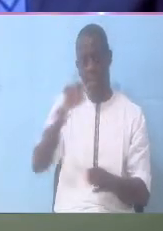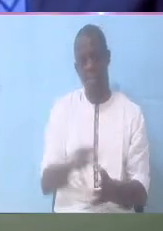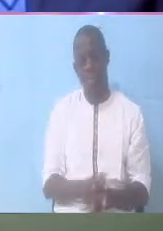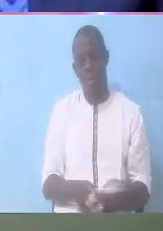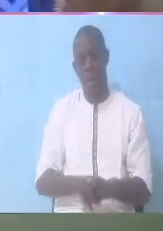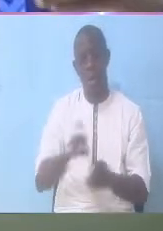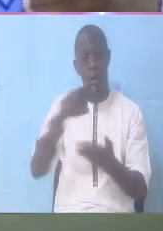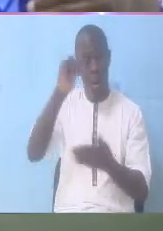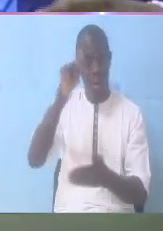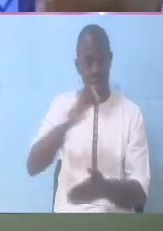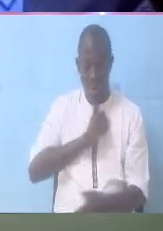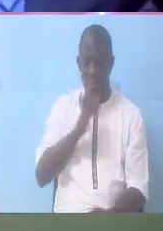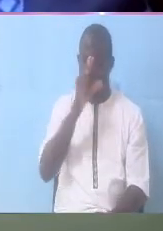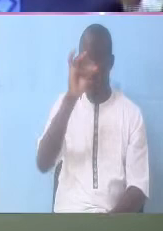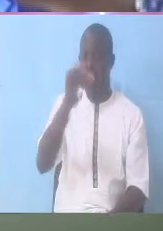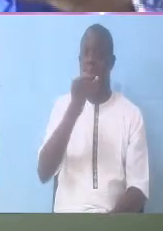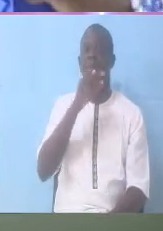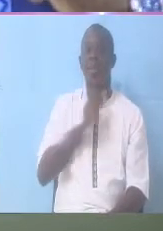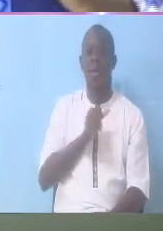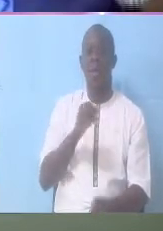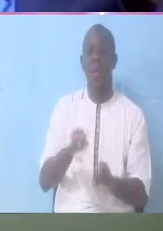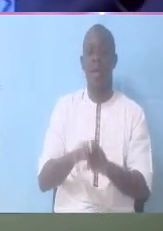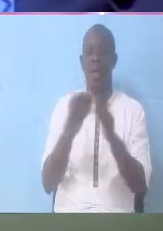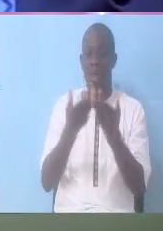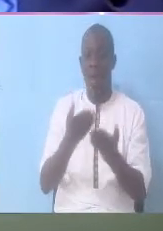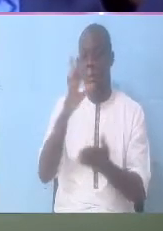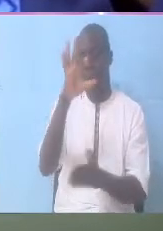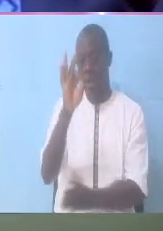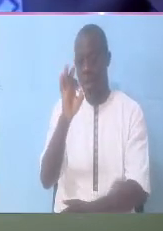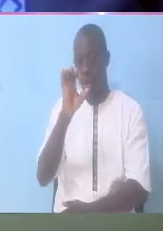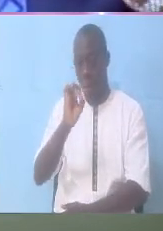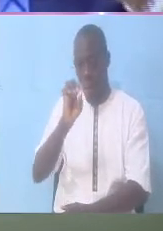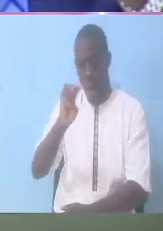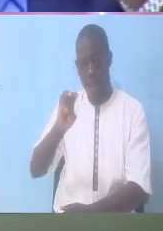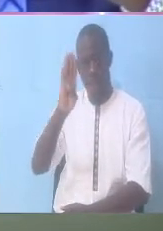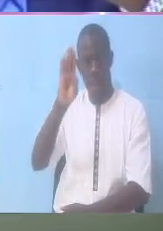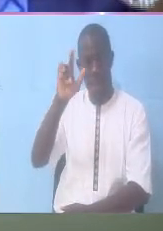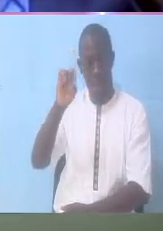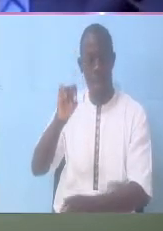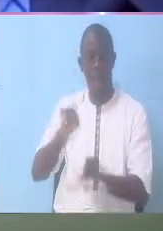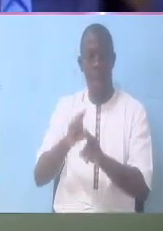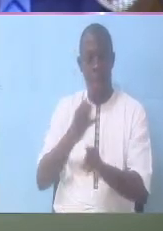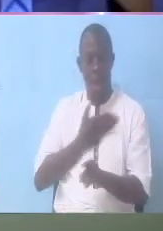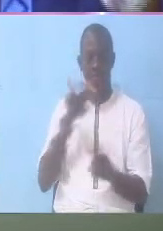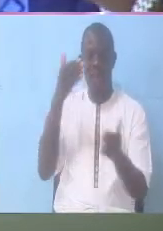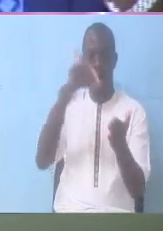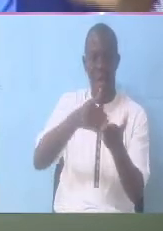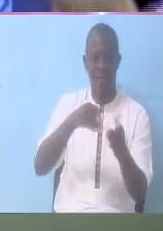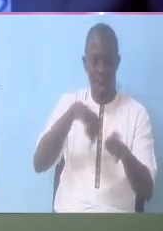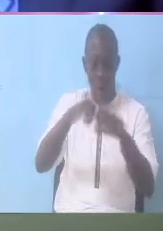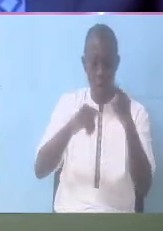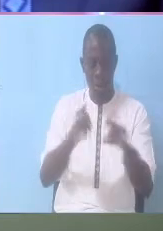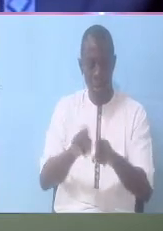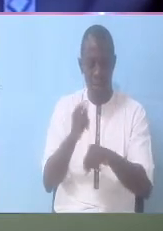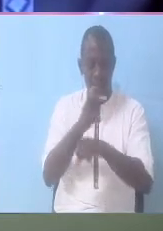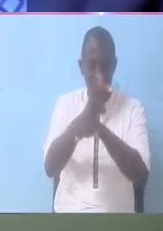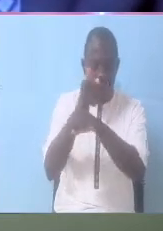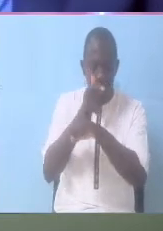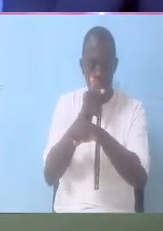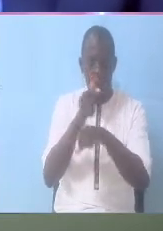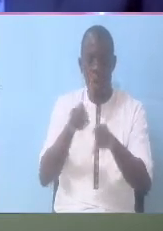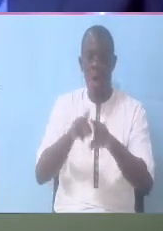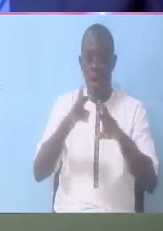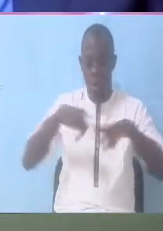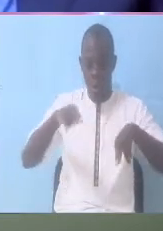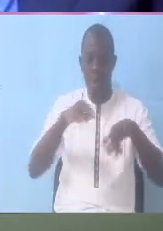Correct? Yes, sir. And Tumbul came with a cassette of a video record.